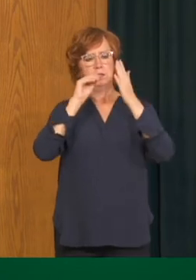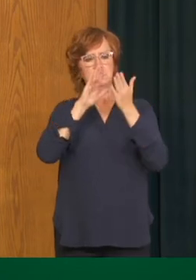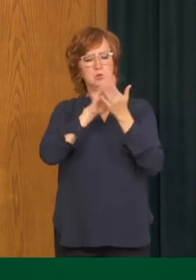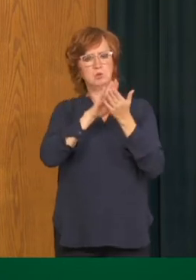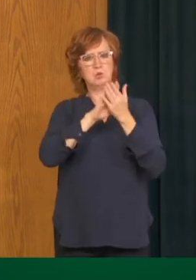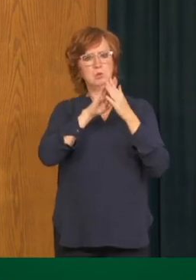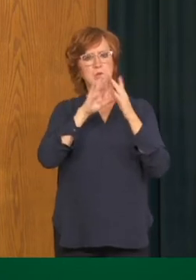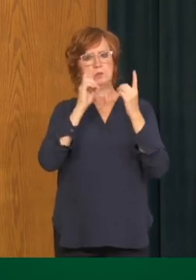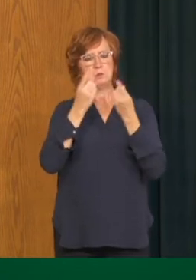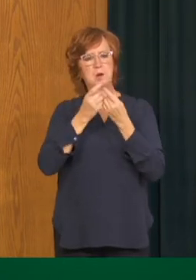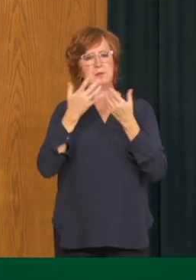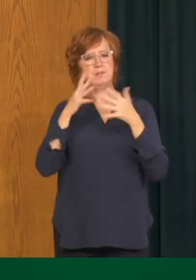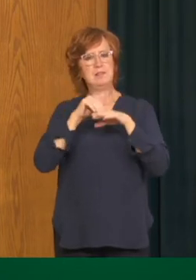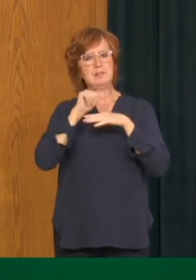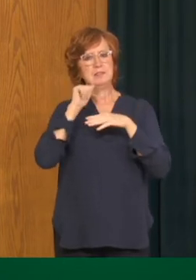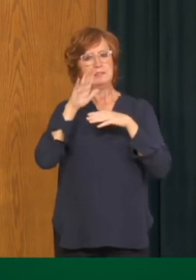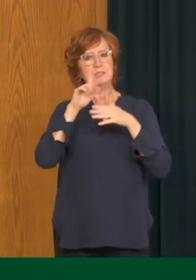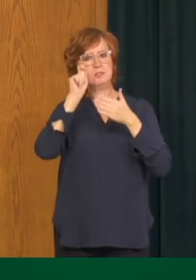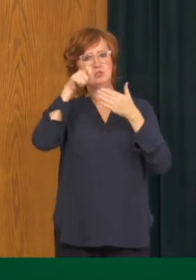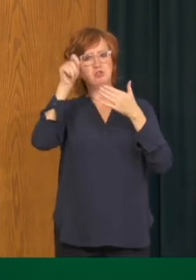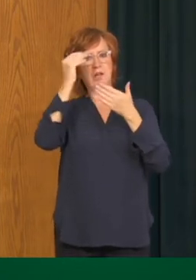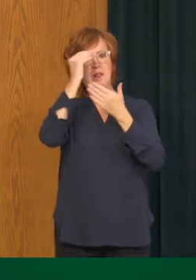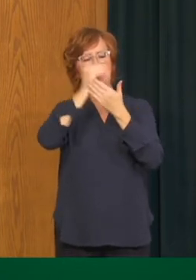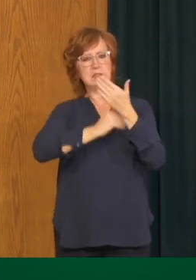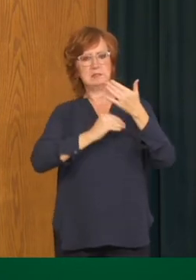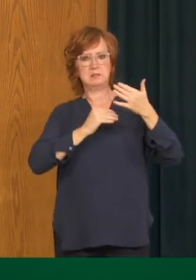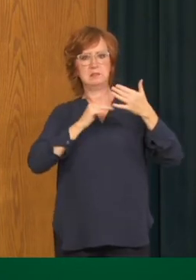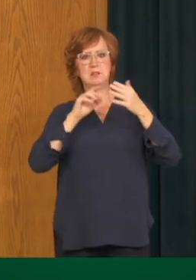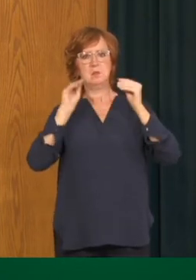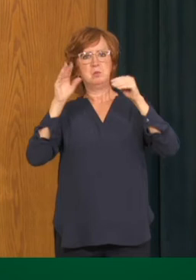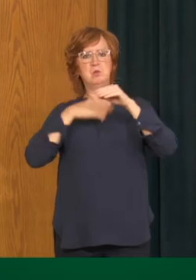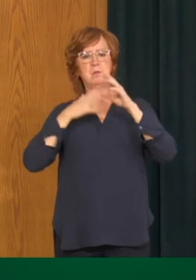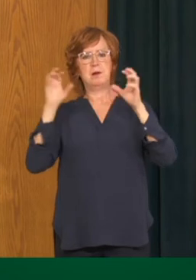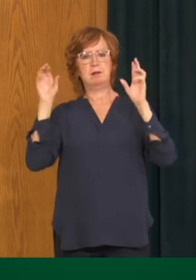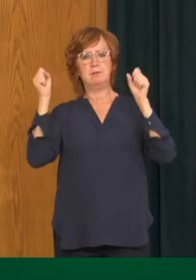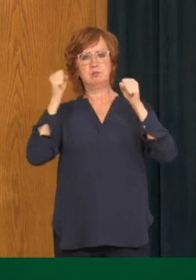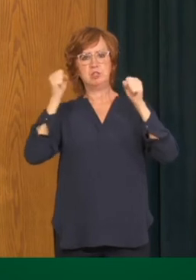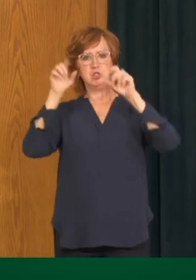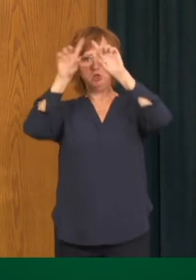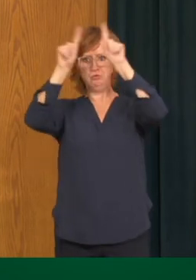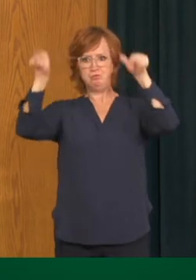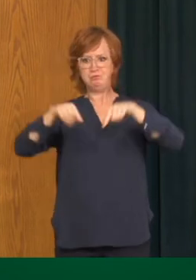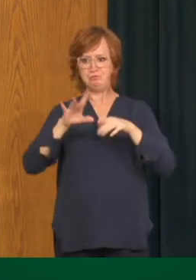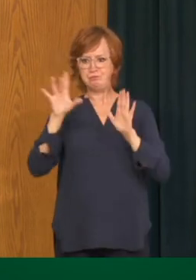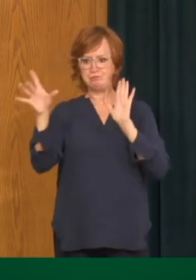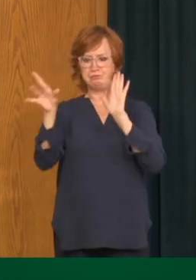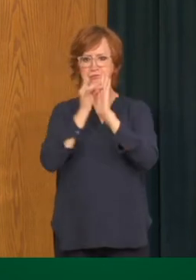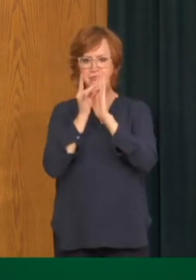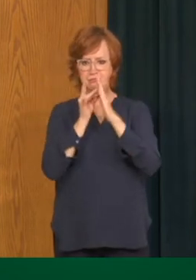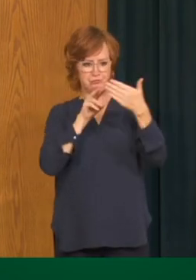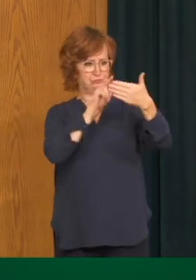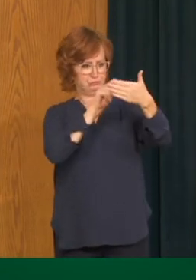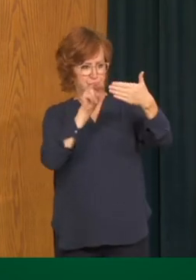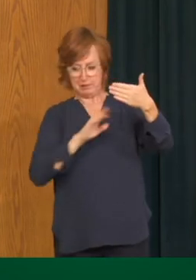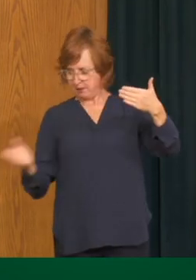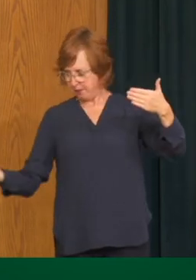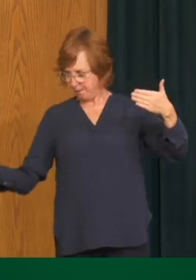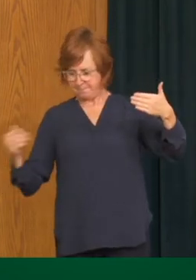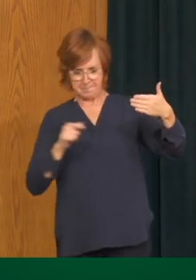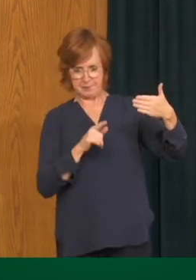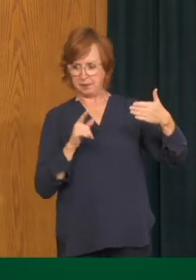and getting children themselves, especially older children, understand, what things they should watch for. So I think those are the things